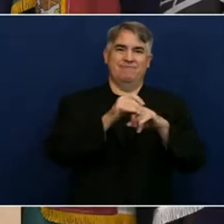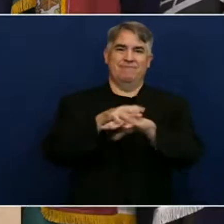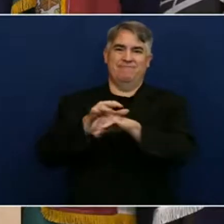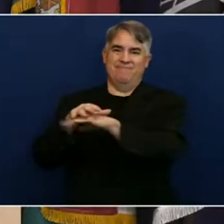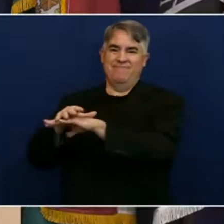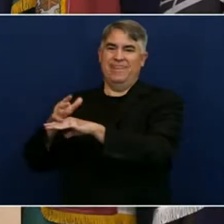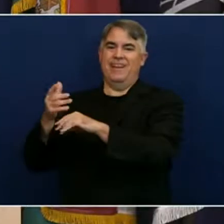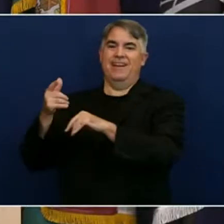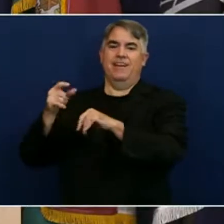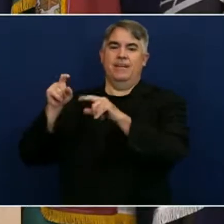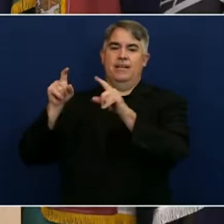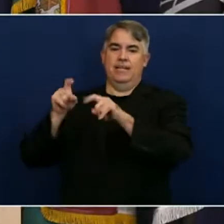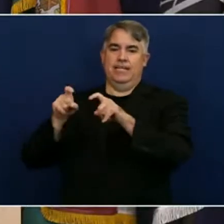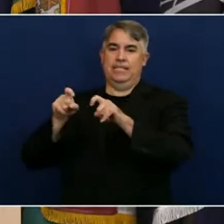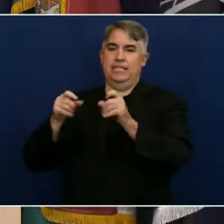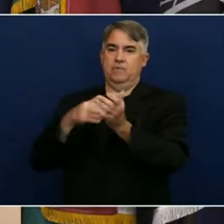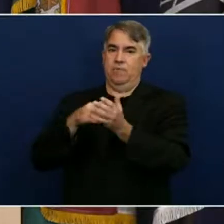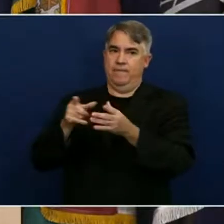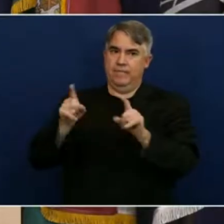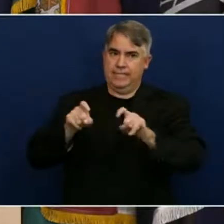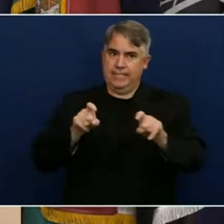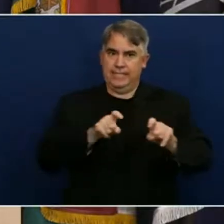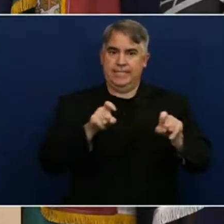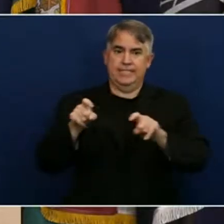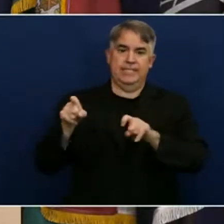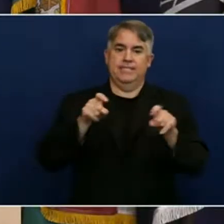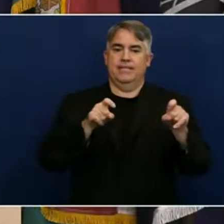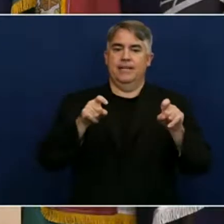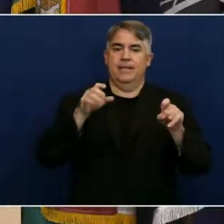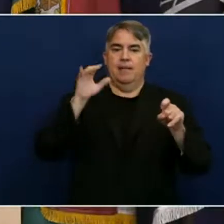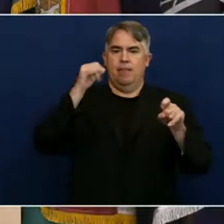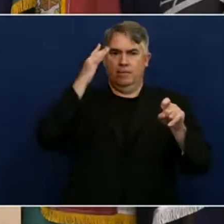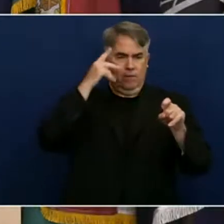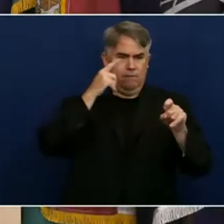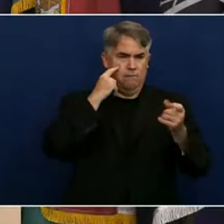that. Thank you. Next call-in question.